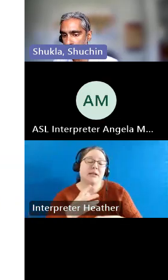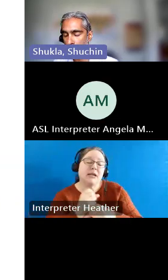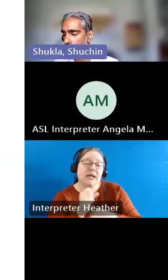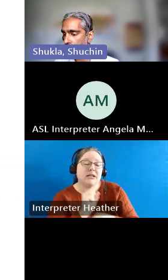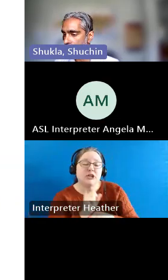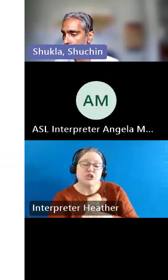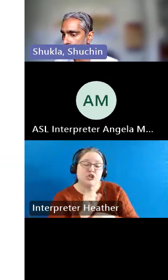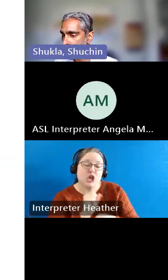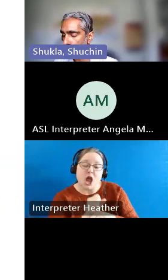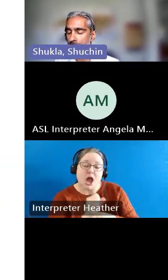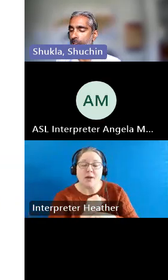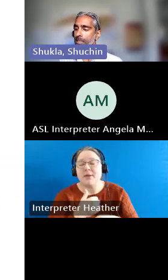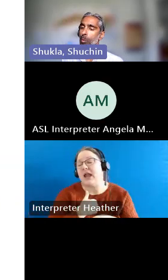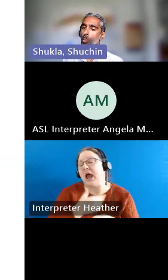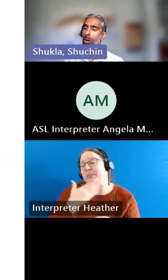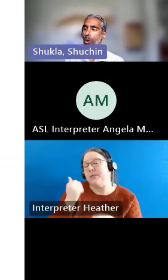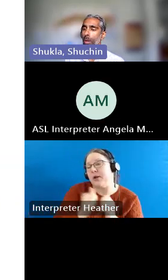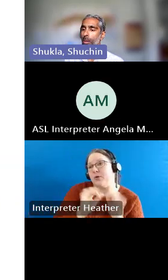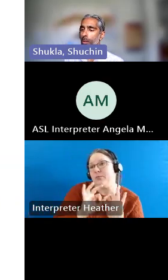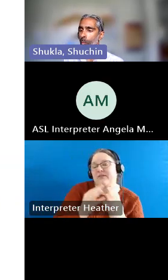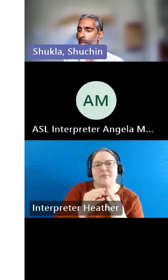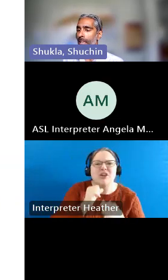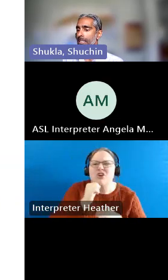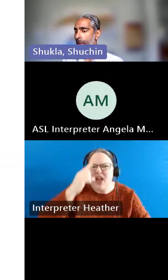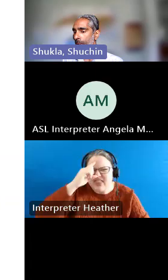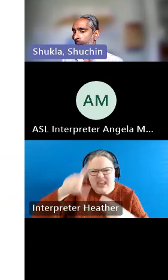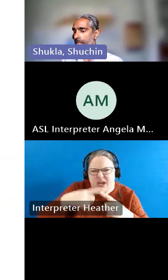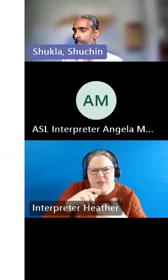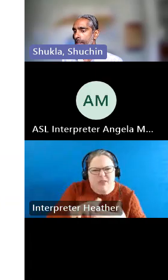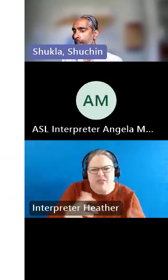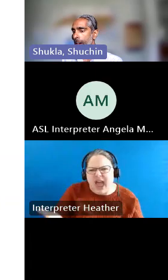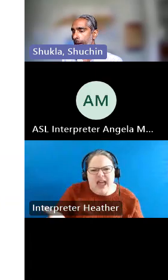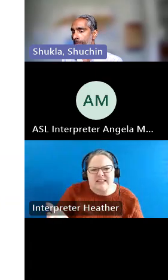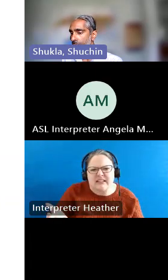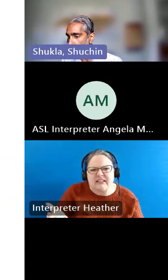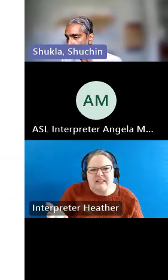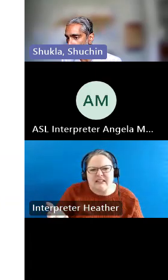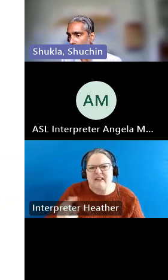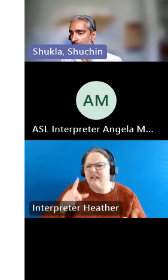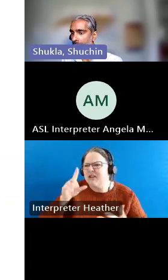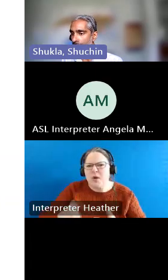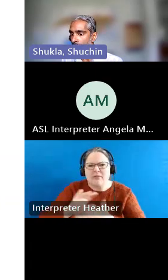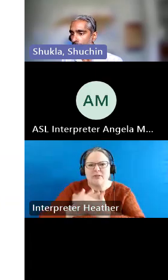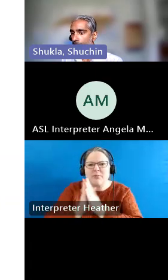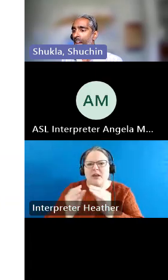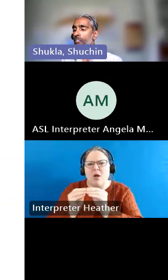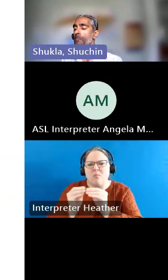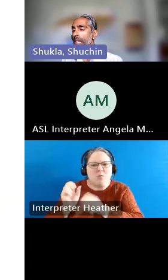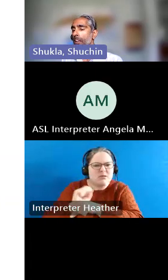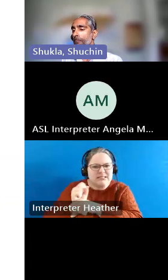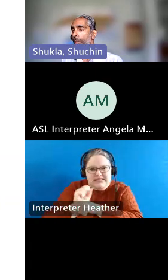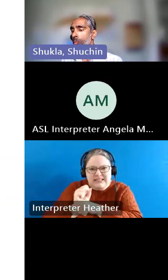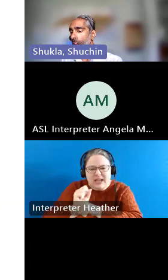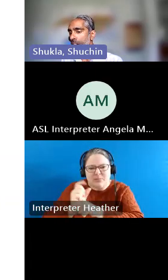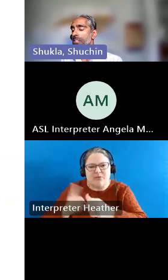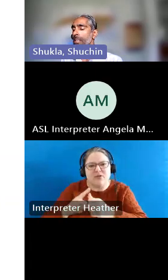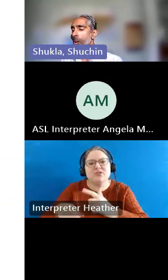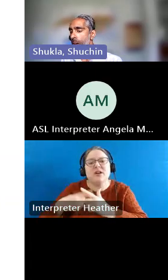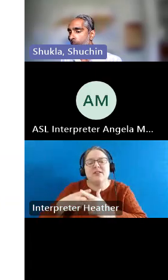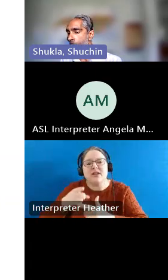reconcile with my family so I can find some stable housing. It's like, whoa, we need to stabilize, develop motivation, and then have